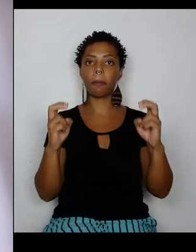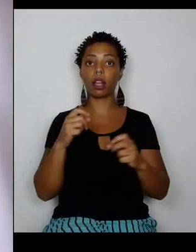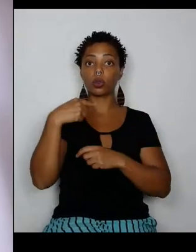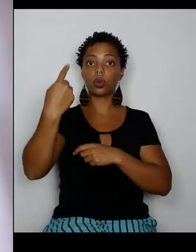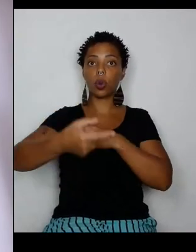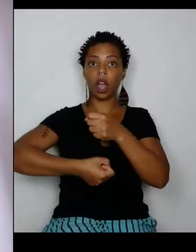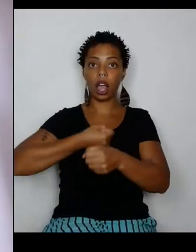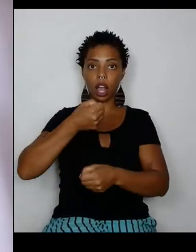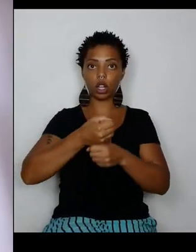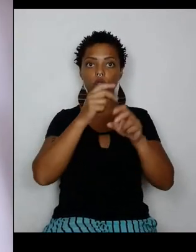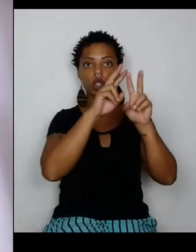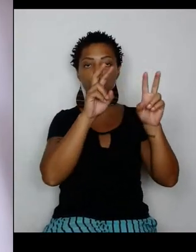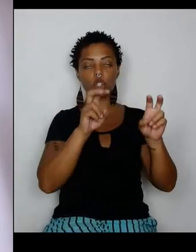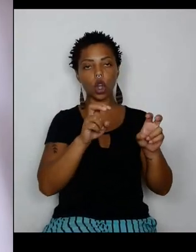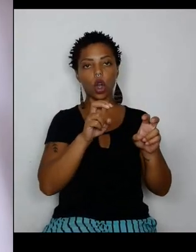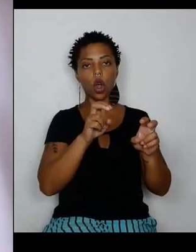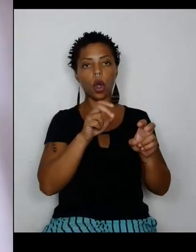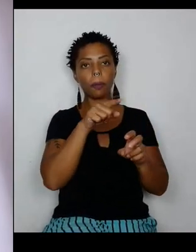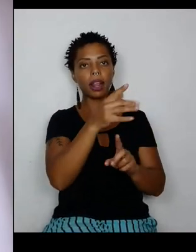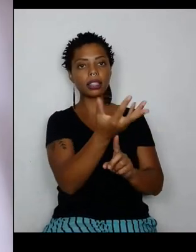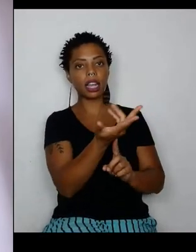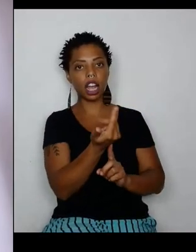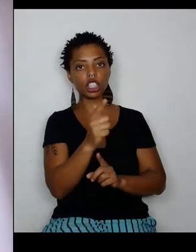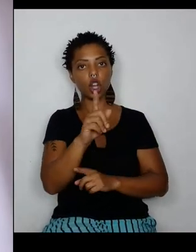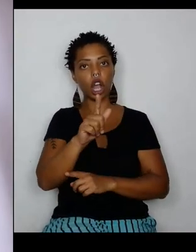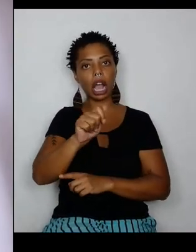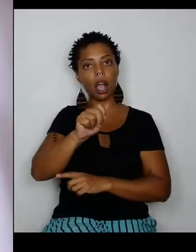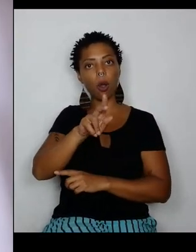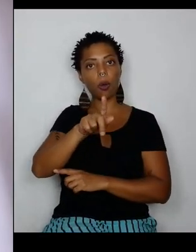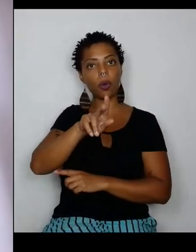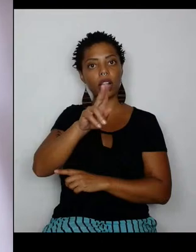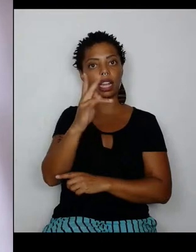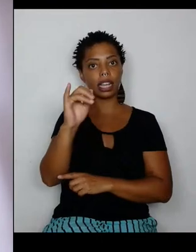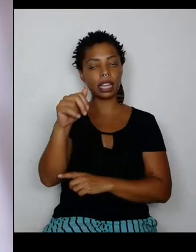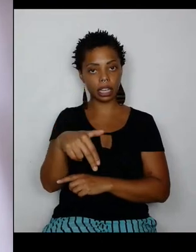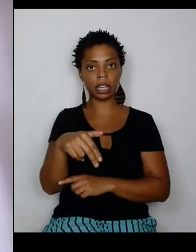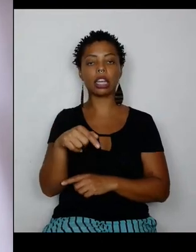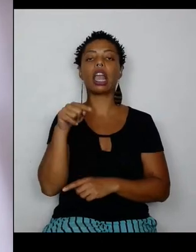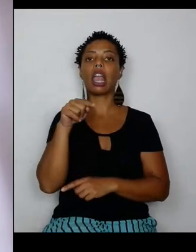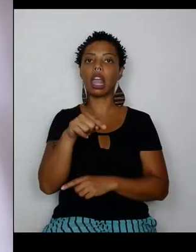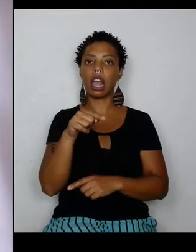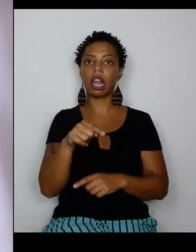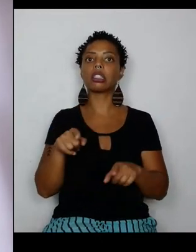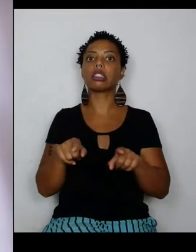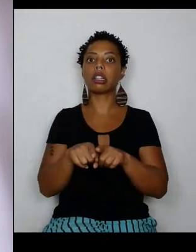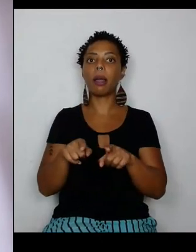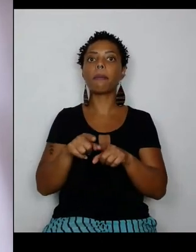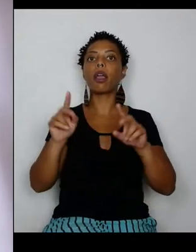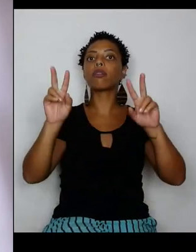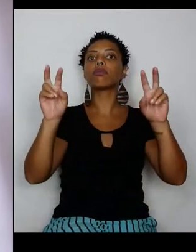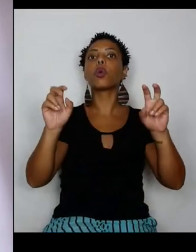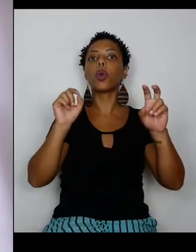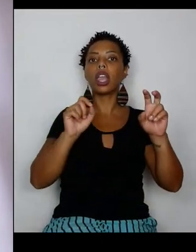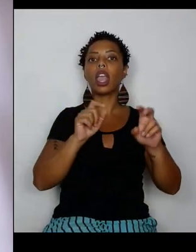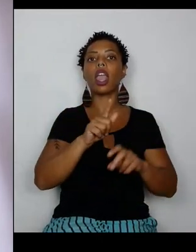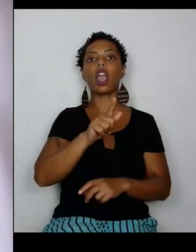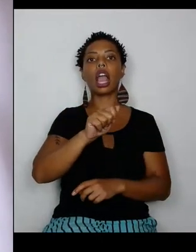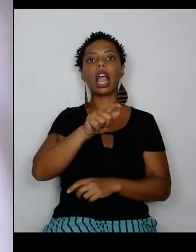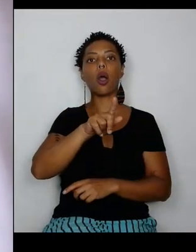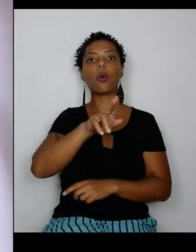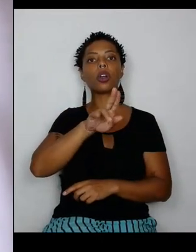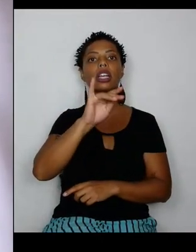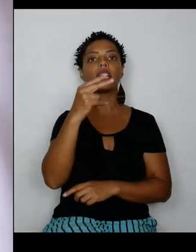is an introduction to the exhibit that the museum will hold next year on the artist paul gagan which is